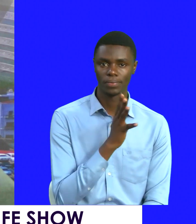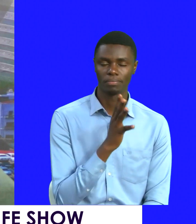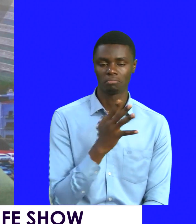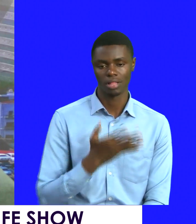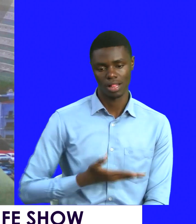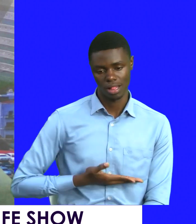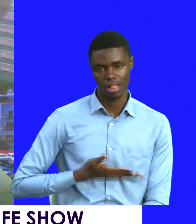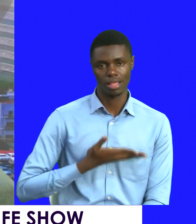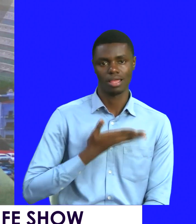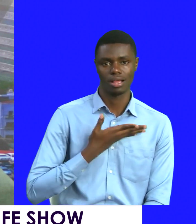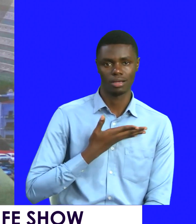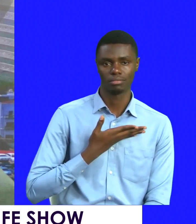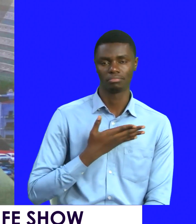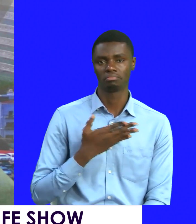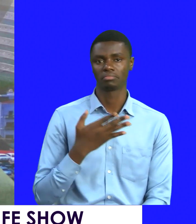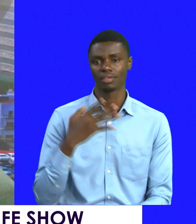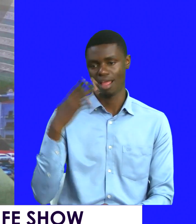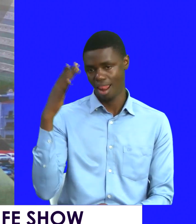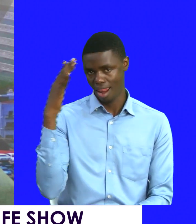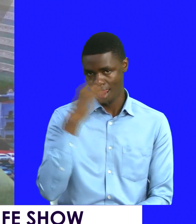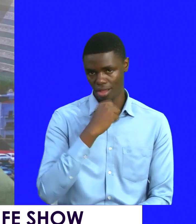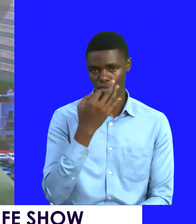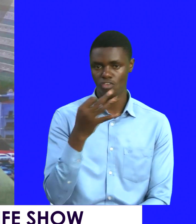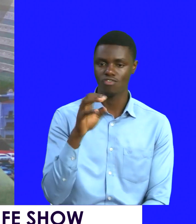Anger, lack of empathy.